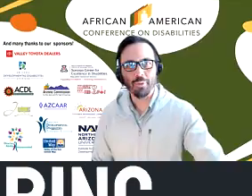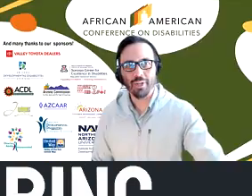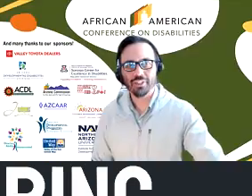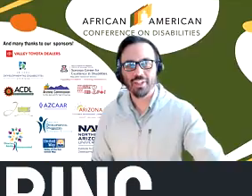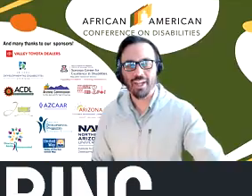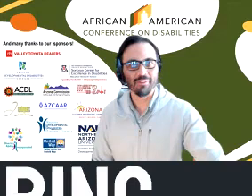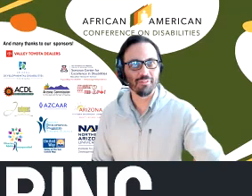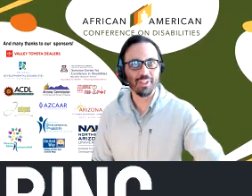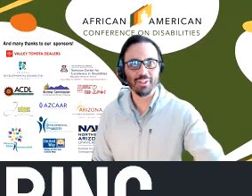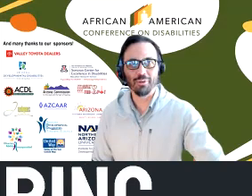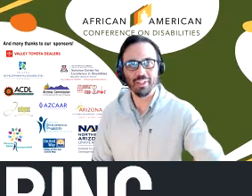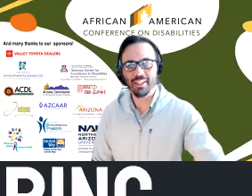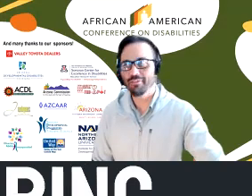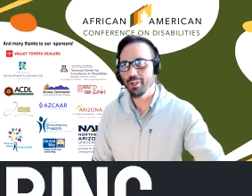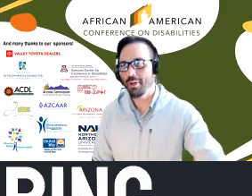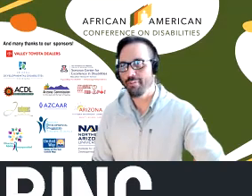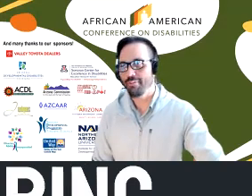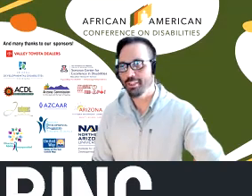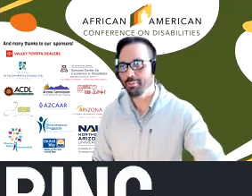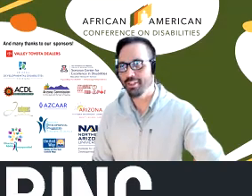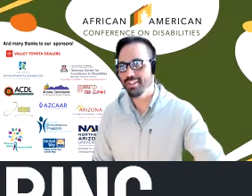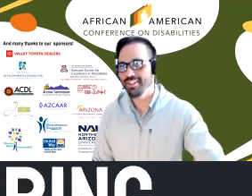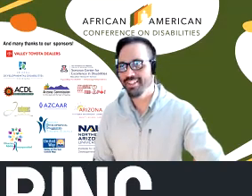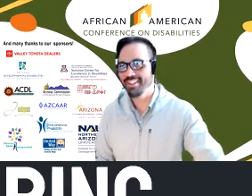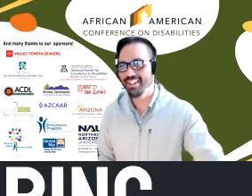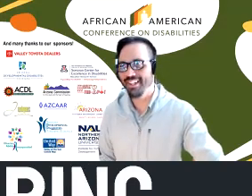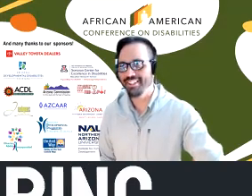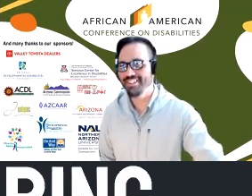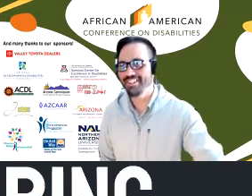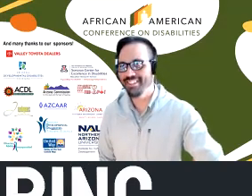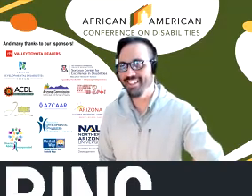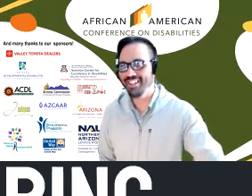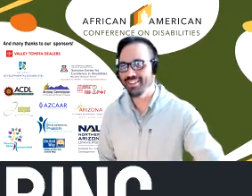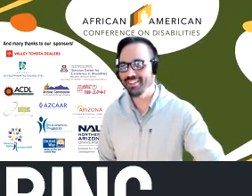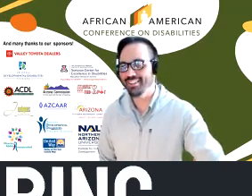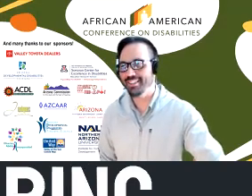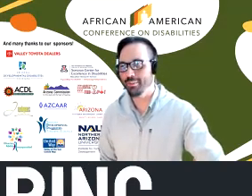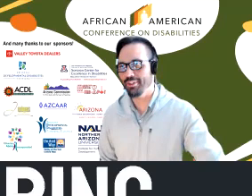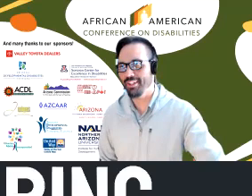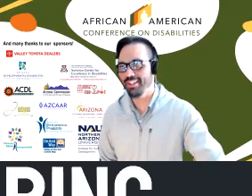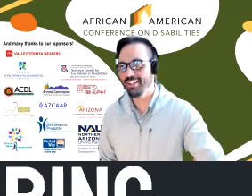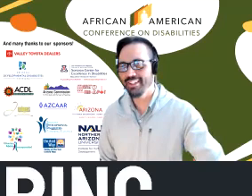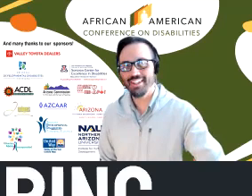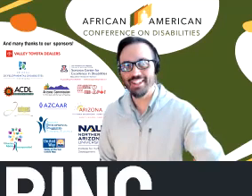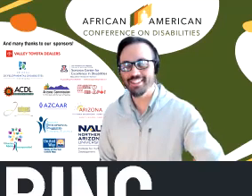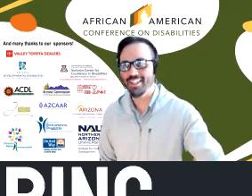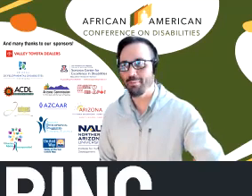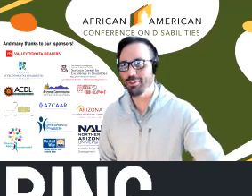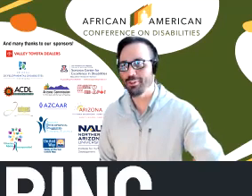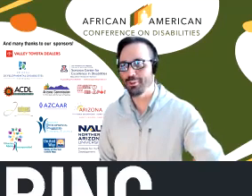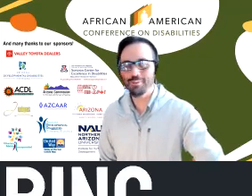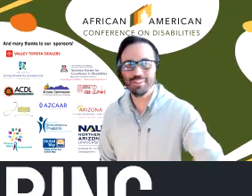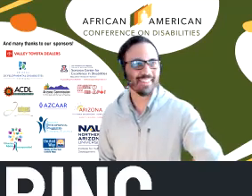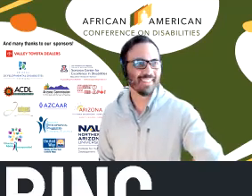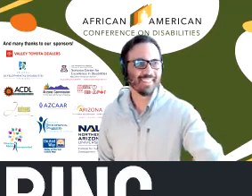Imani, we actually have a video that we left up on Facebook that kind of details the accessibility and setup